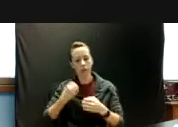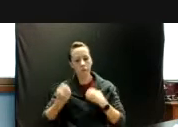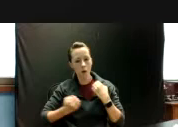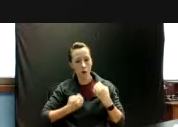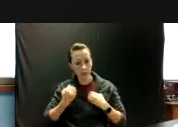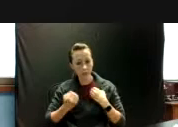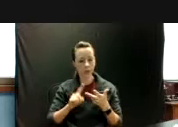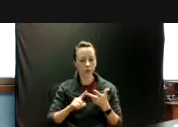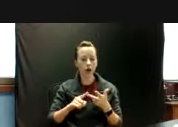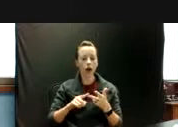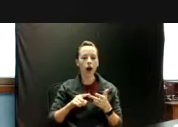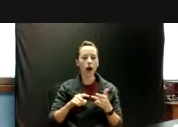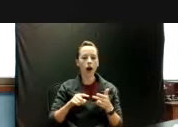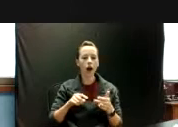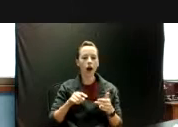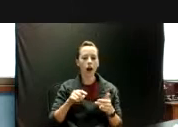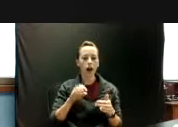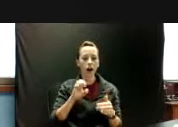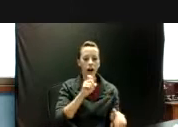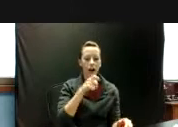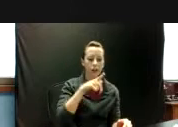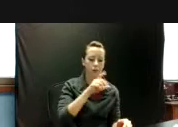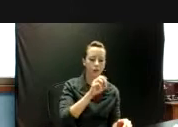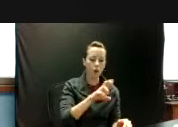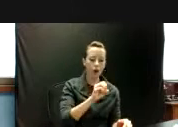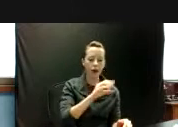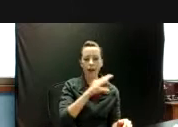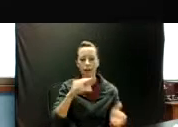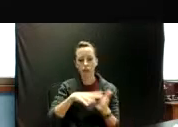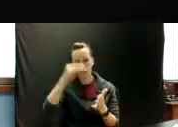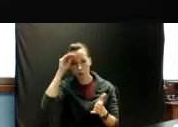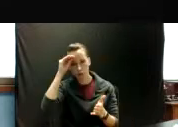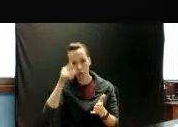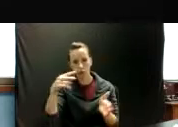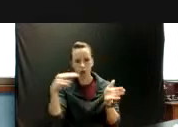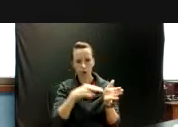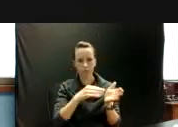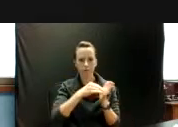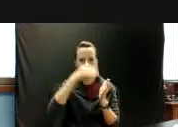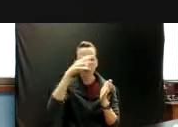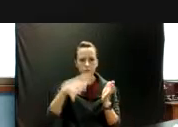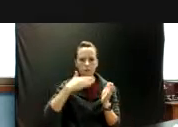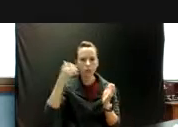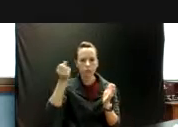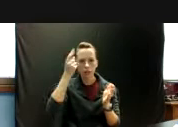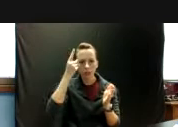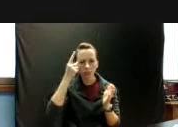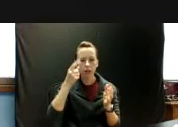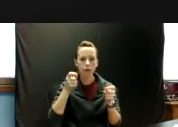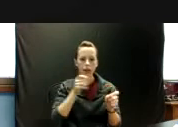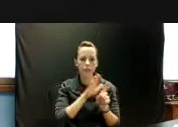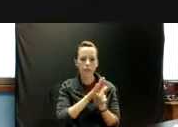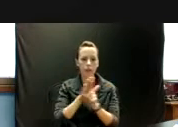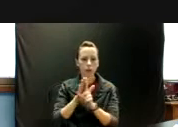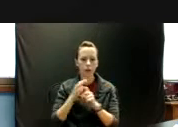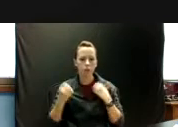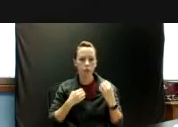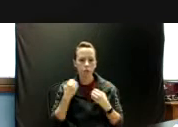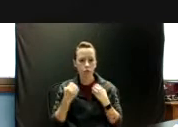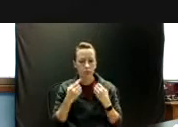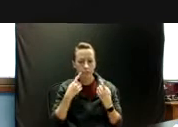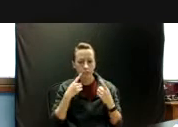explore and learn. So then look at this. So students who are better able to understand and manage their emotions effectively, a skill known